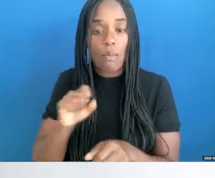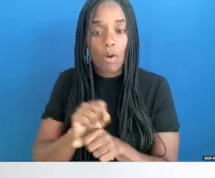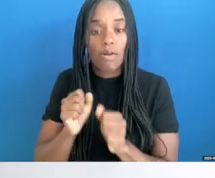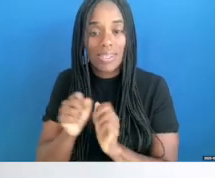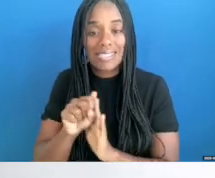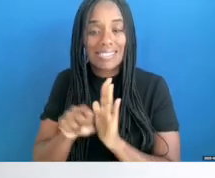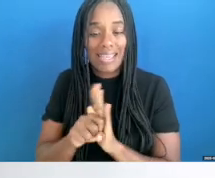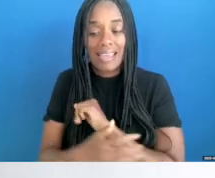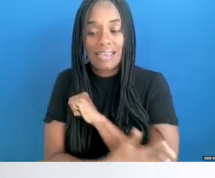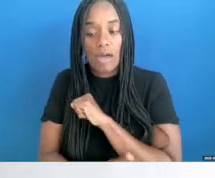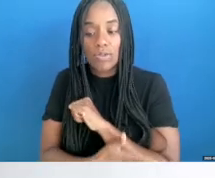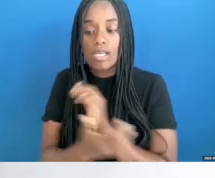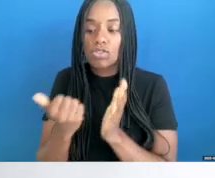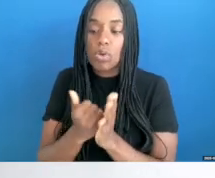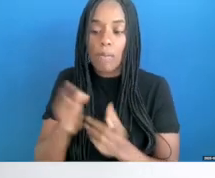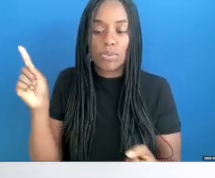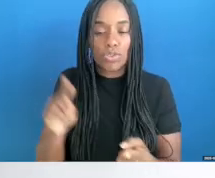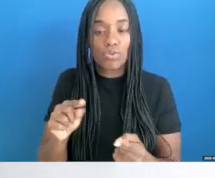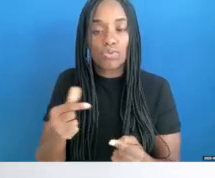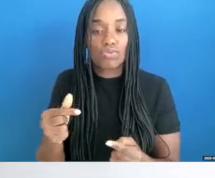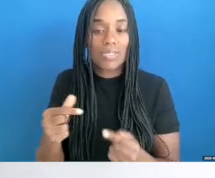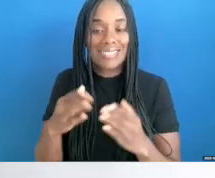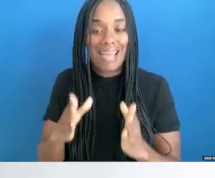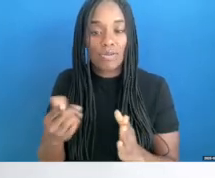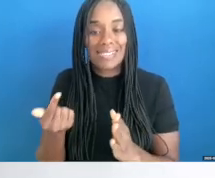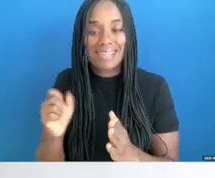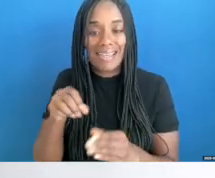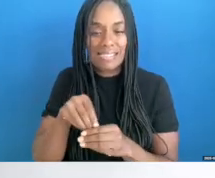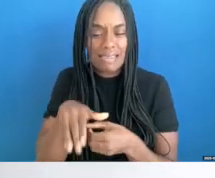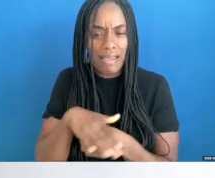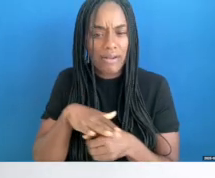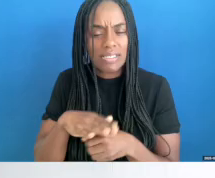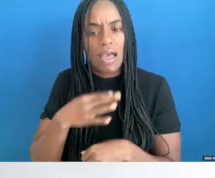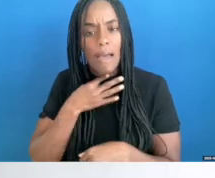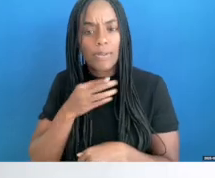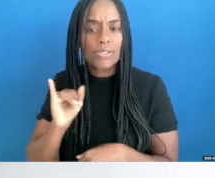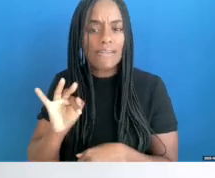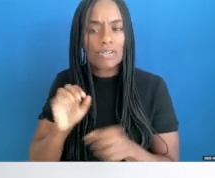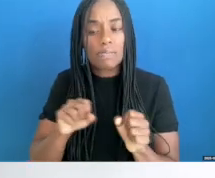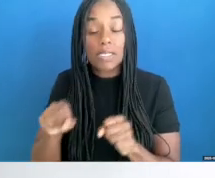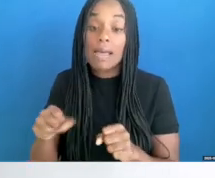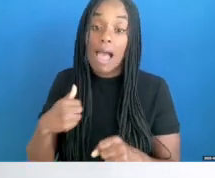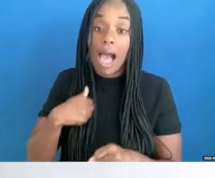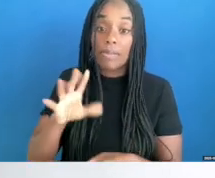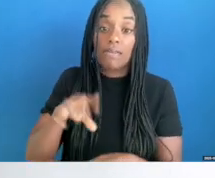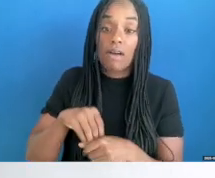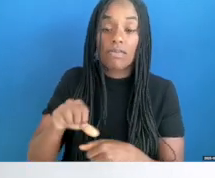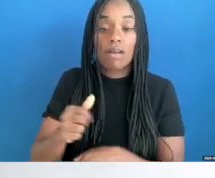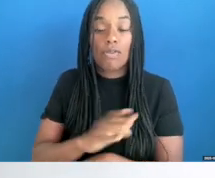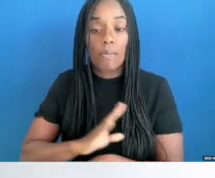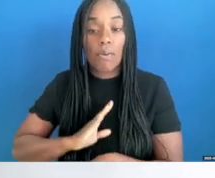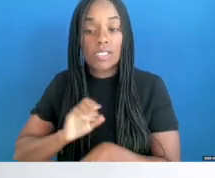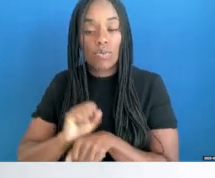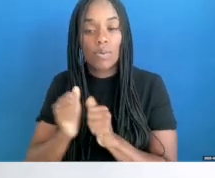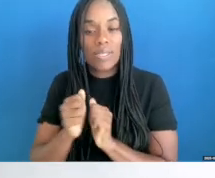greenhouse gas emissions in those areas. And I'm just wondering if there's possibly I've been on other boards and worked with the state to have